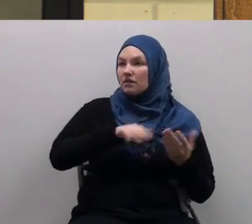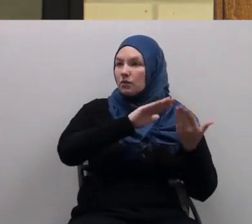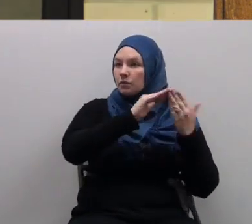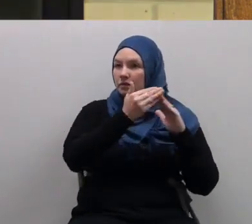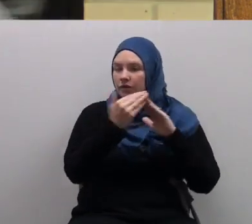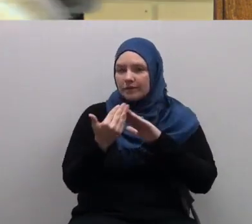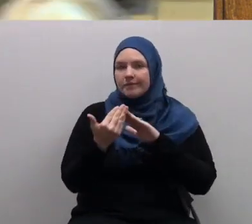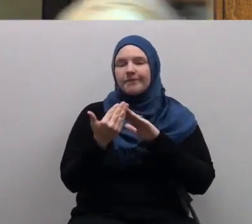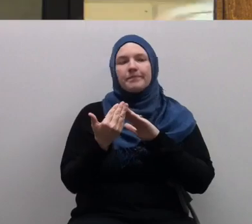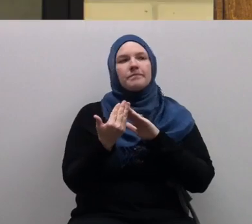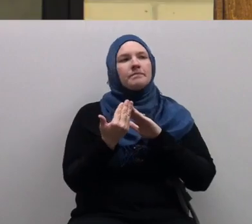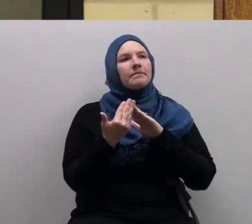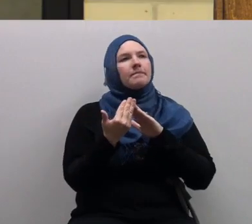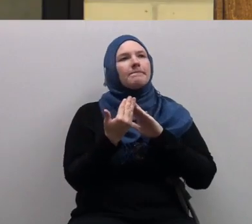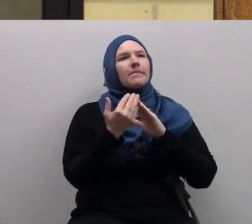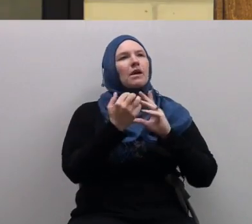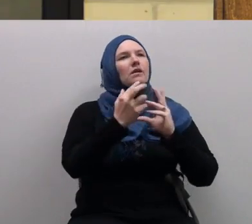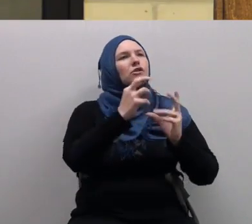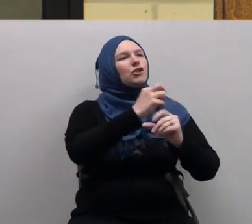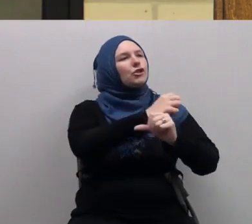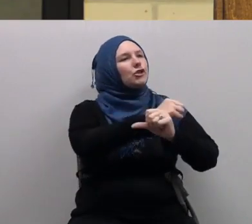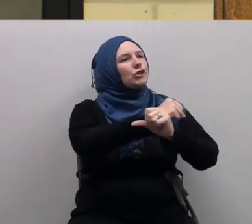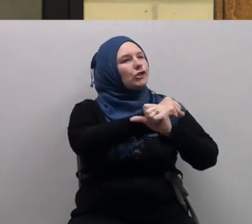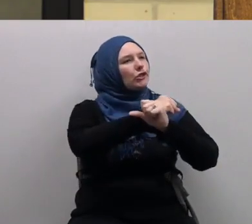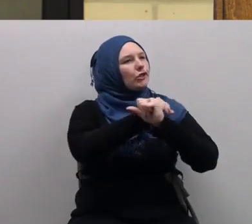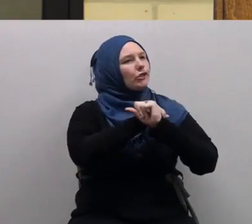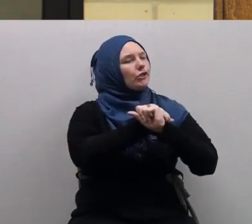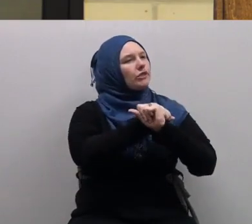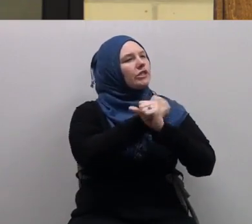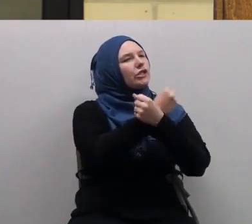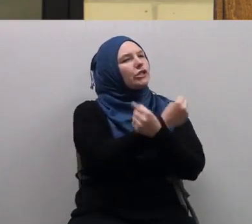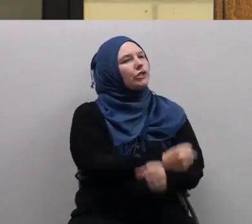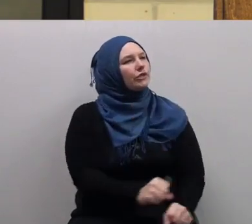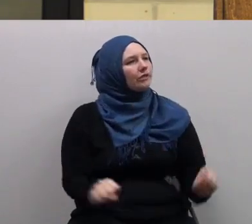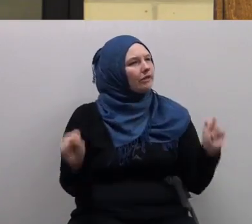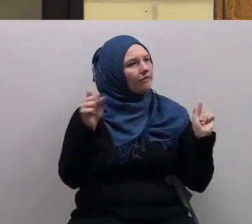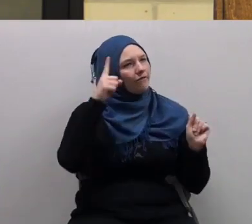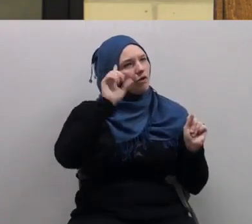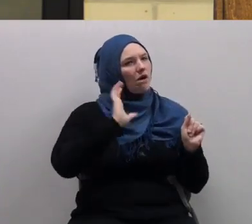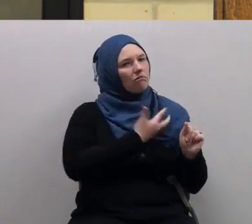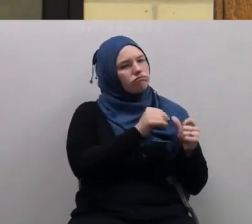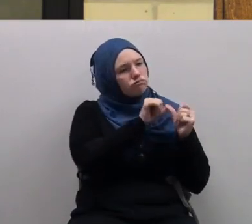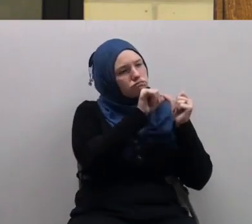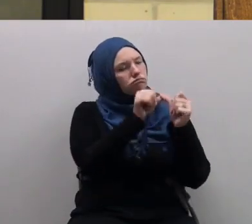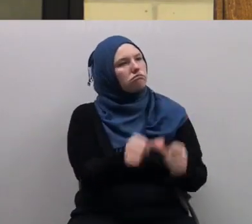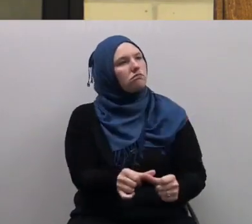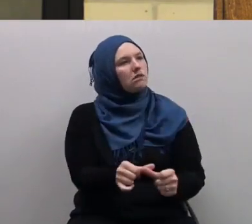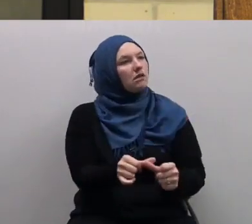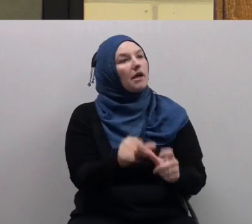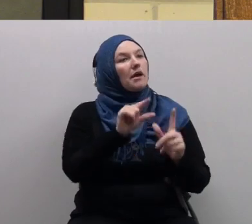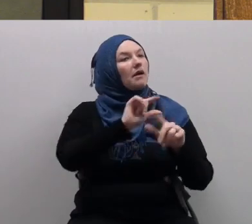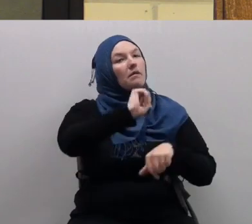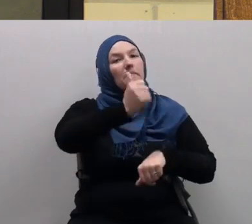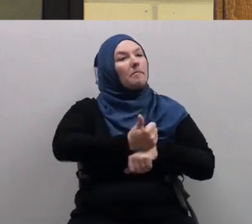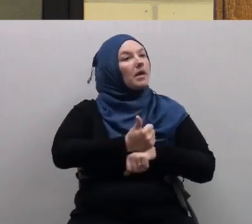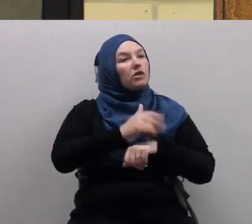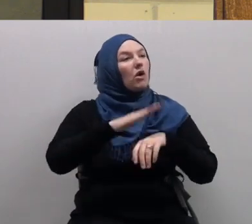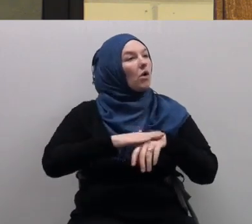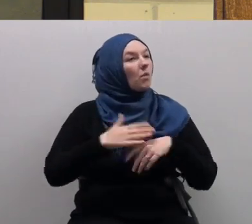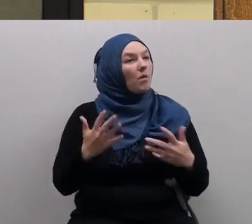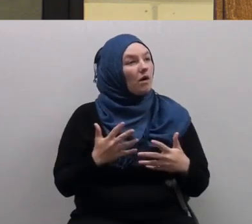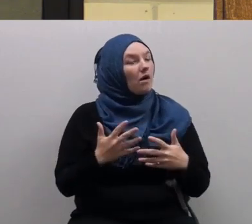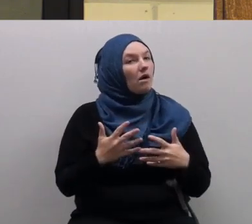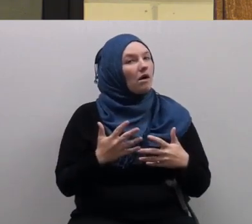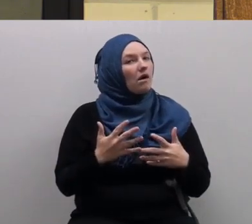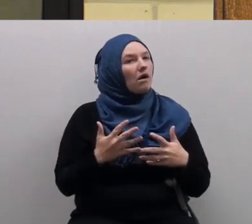whose security, the security of its existence, is hinged on